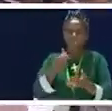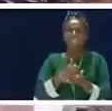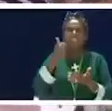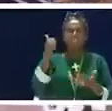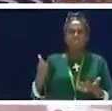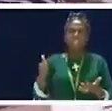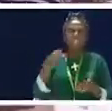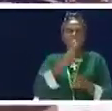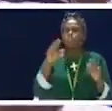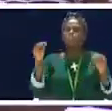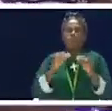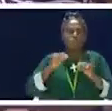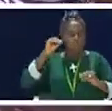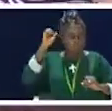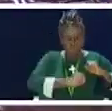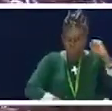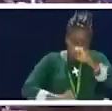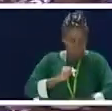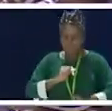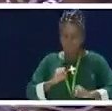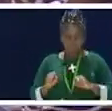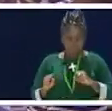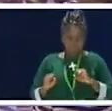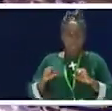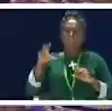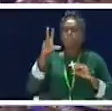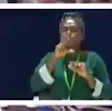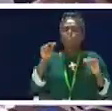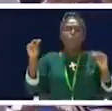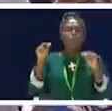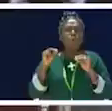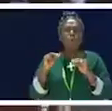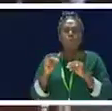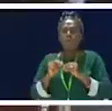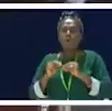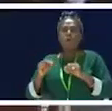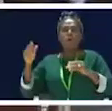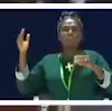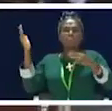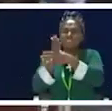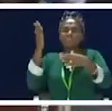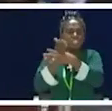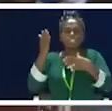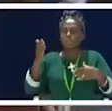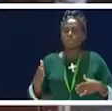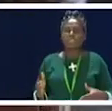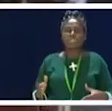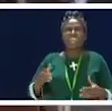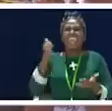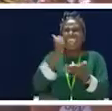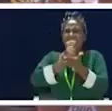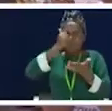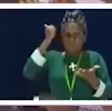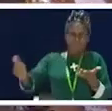No more struggle, no more affliction. Let your amen echo like a thunder.